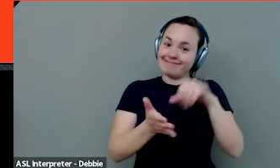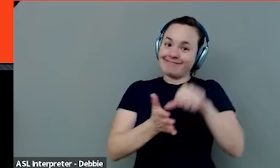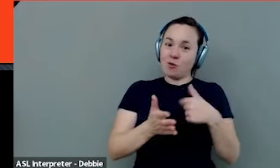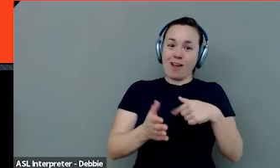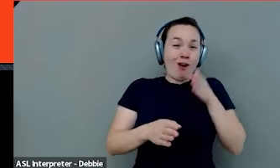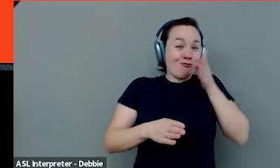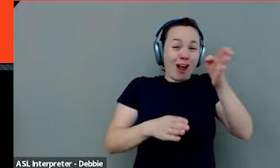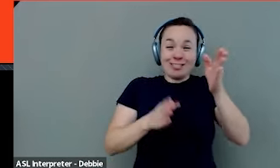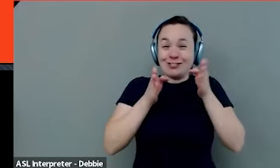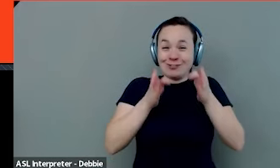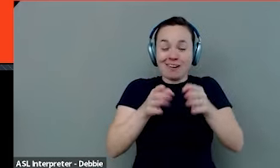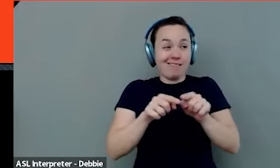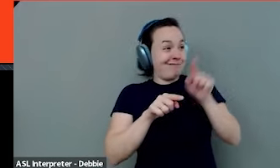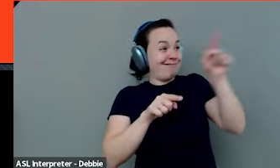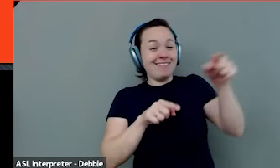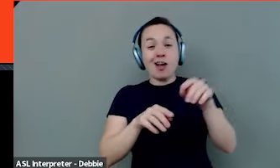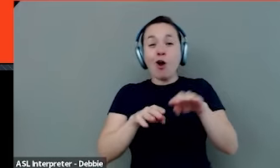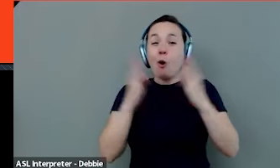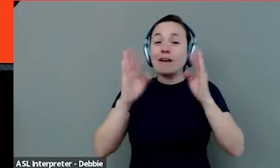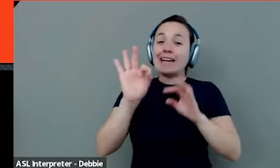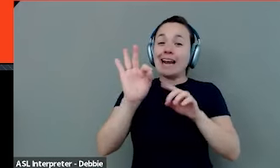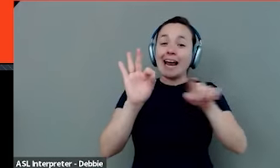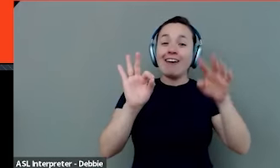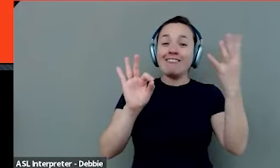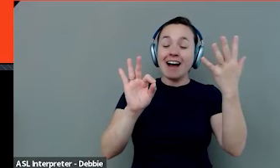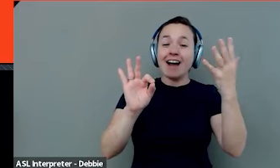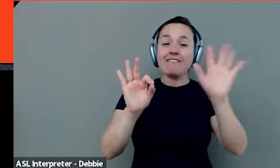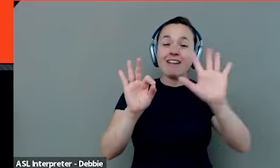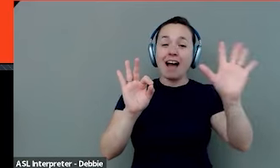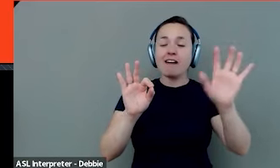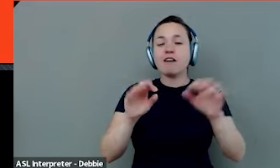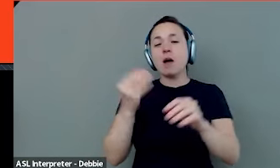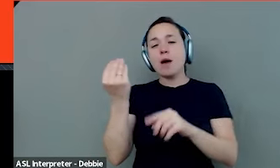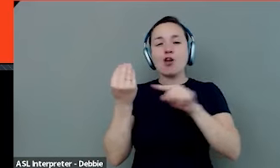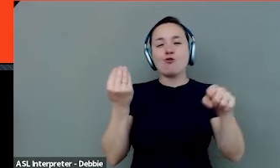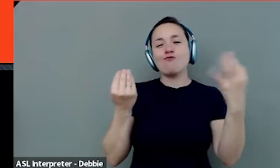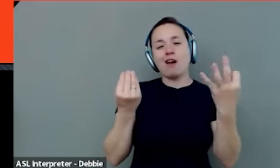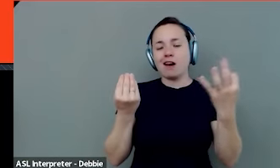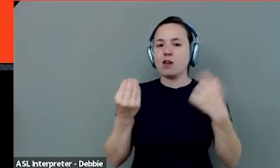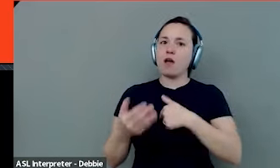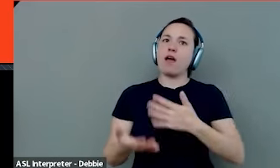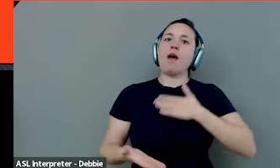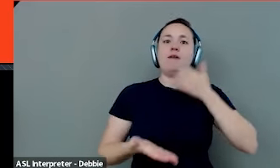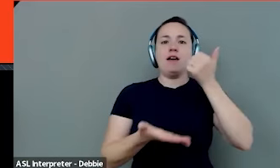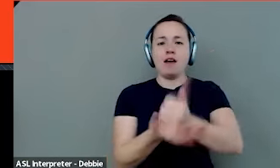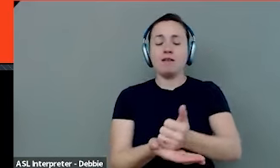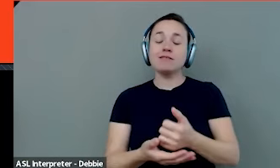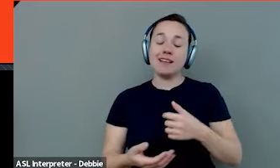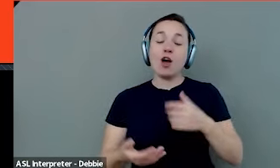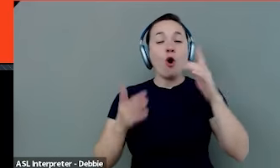street. Our building is open 9 to 5, Monday through Friday, and we would be happy to help you. It is so nice meeting everyone. I hope you have an amazing